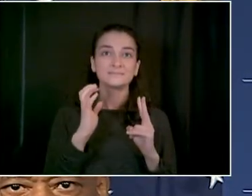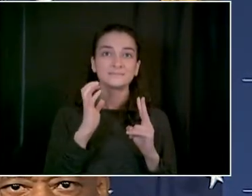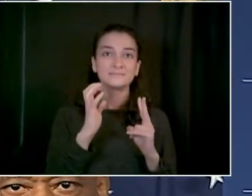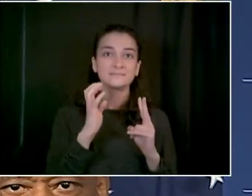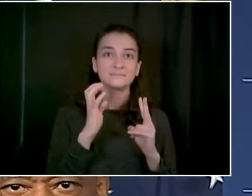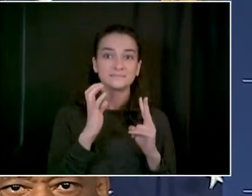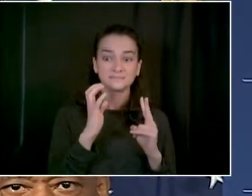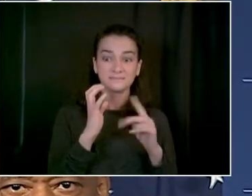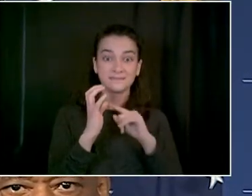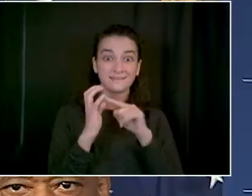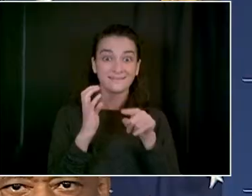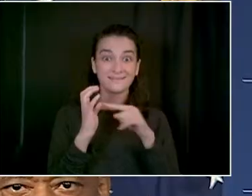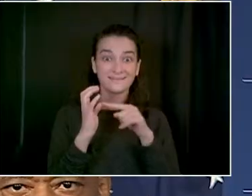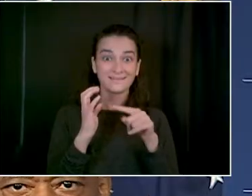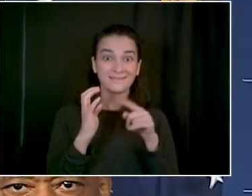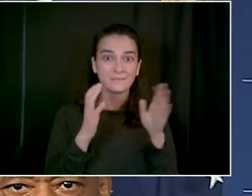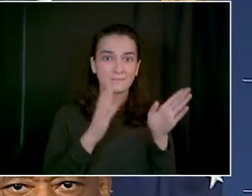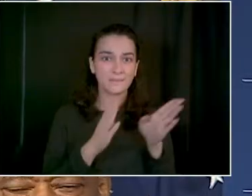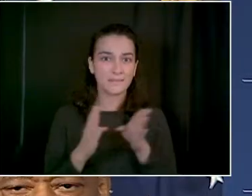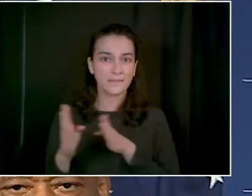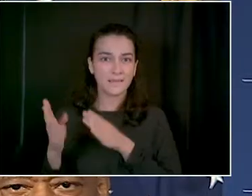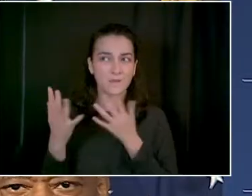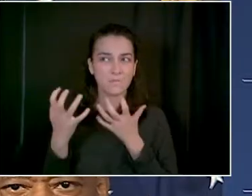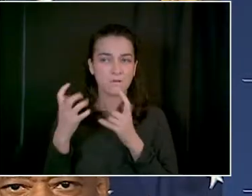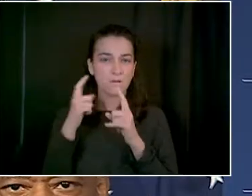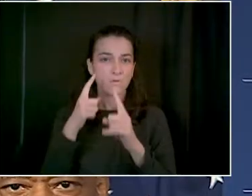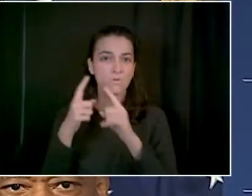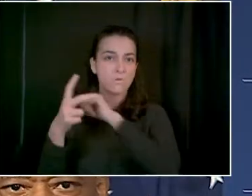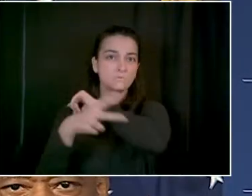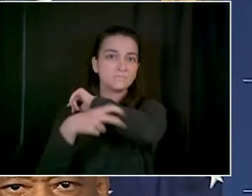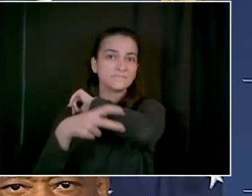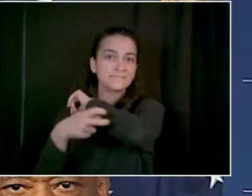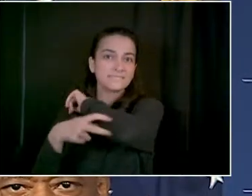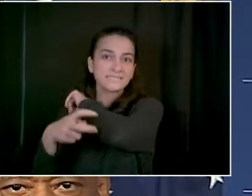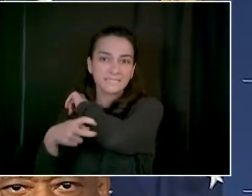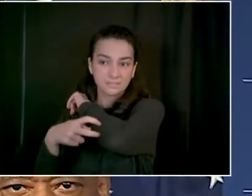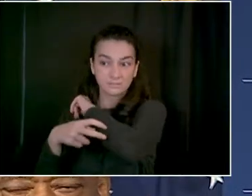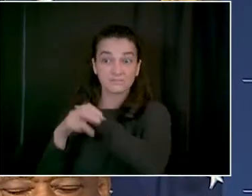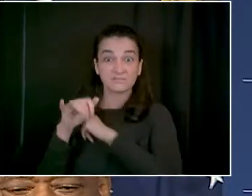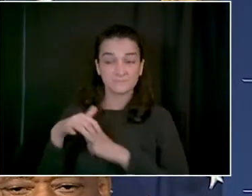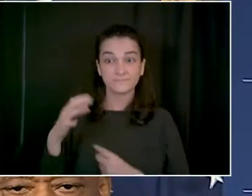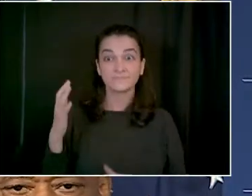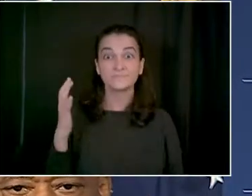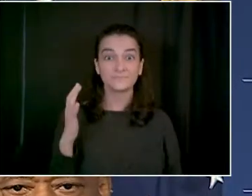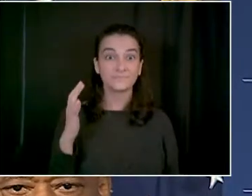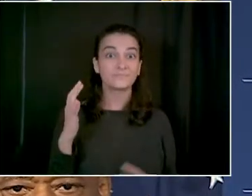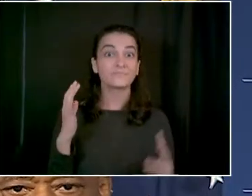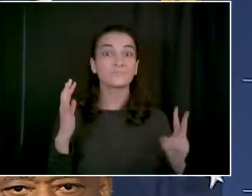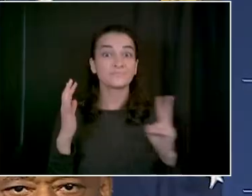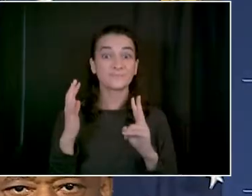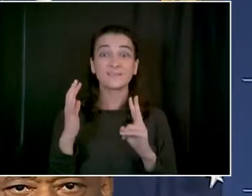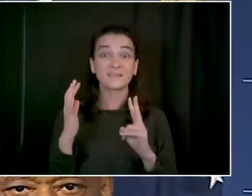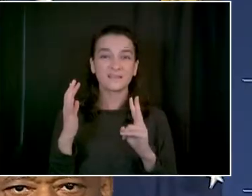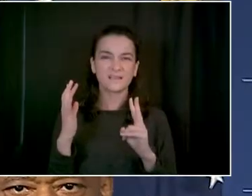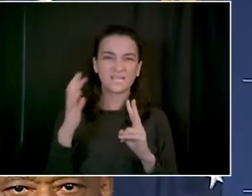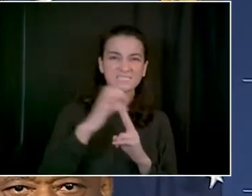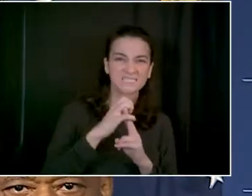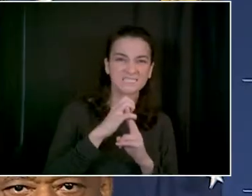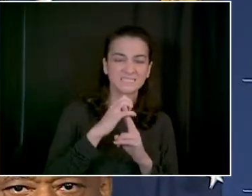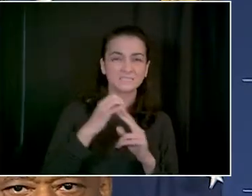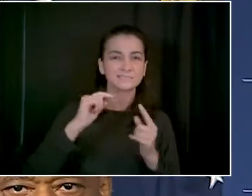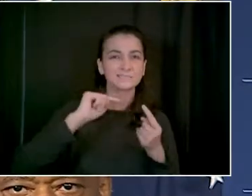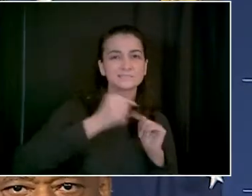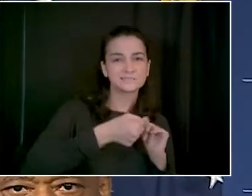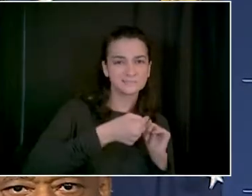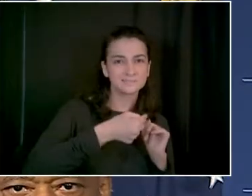pelted with scooters, basketballs, and other makeshift weapons. This was a targeted attack, planned, deliberate,